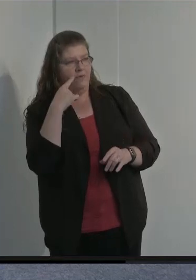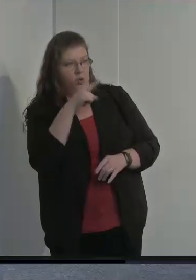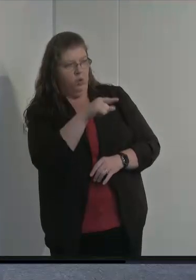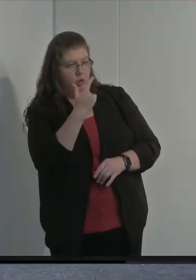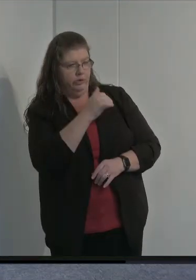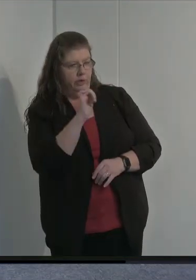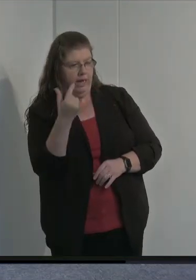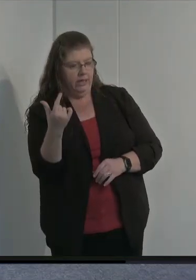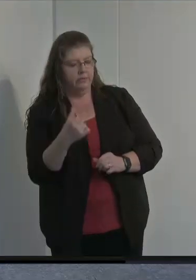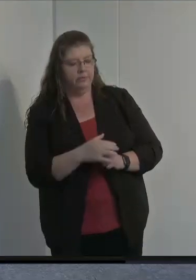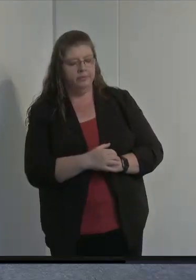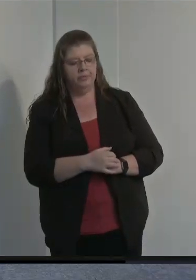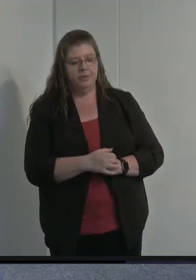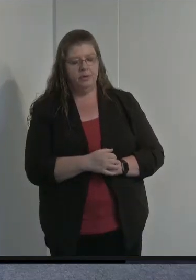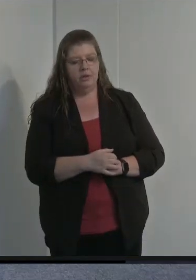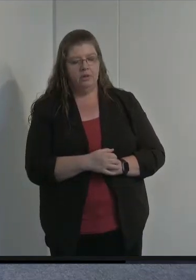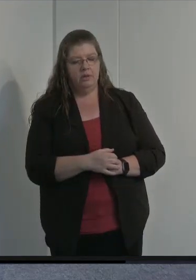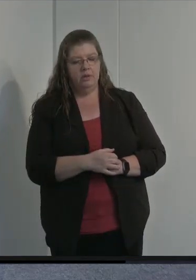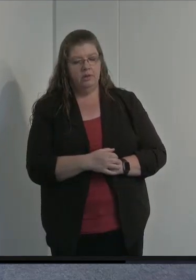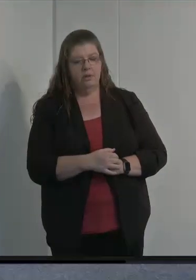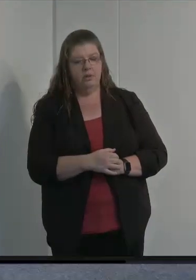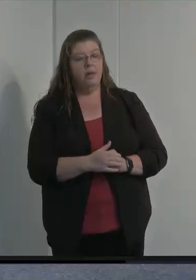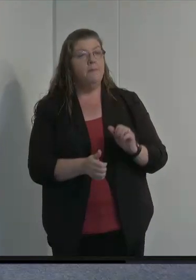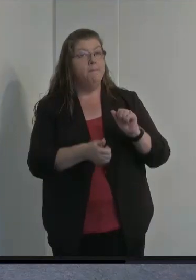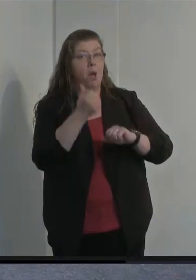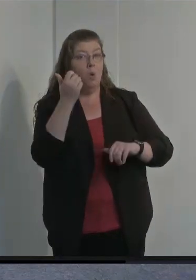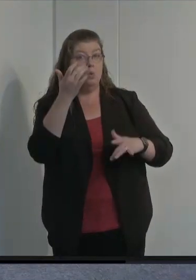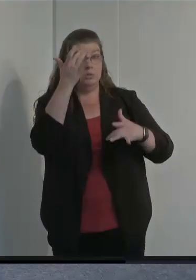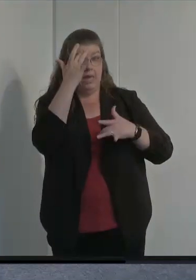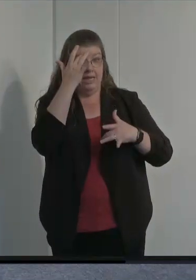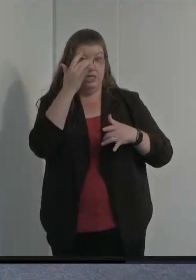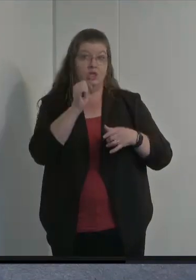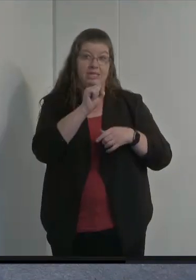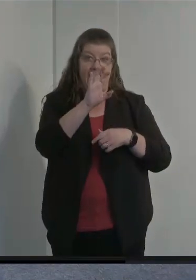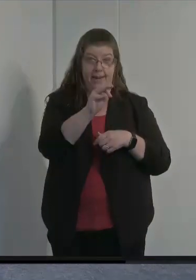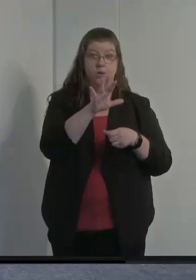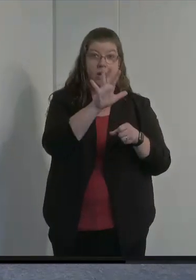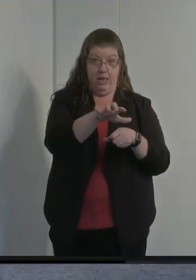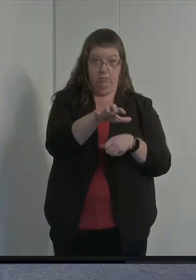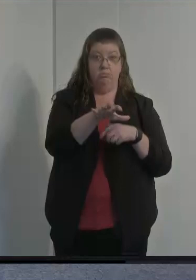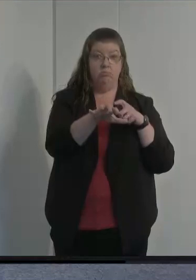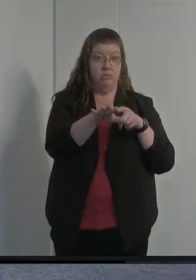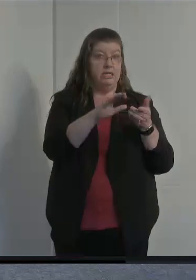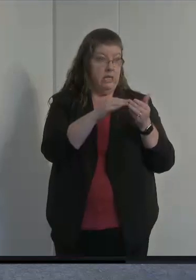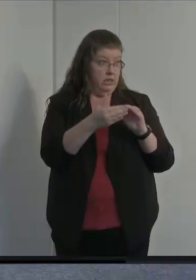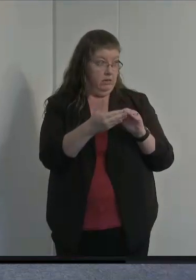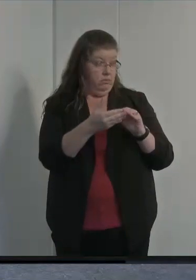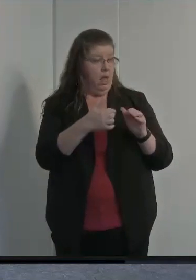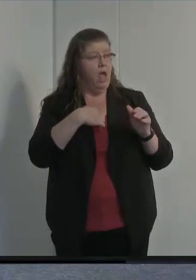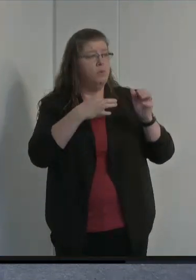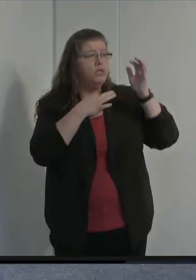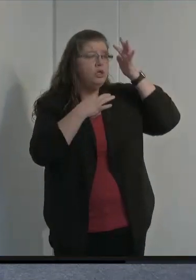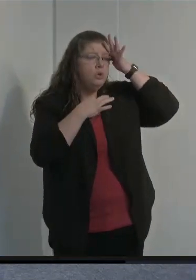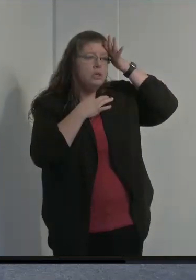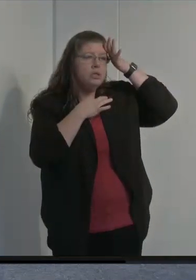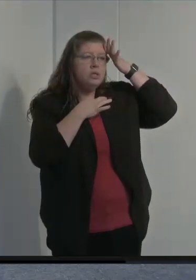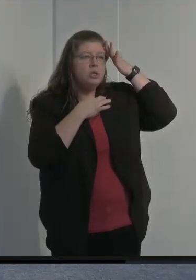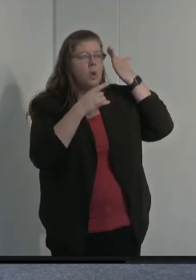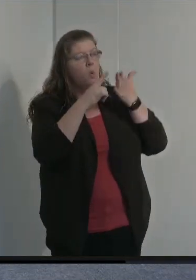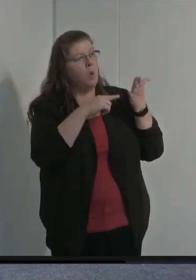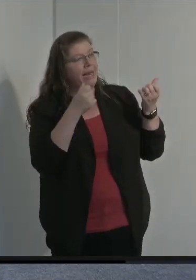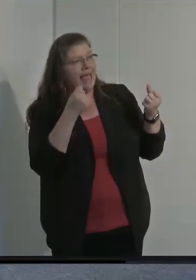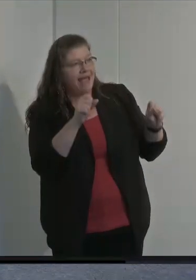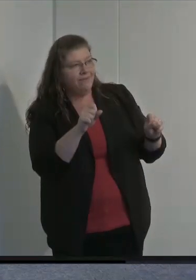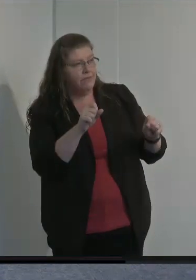Greg. The majority of cases are in Santa Maria. And I was curious what efforts,